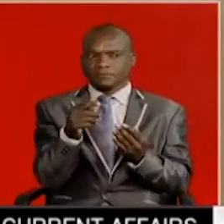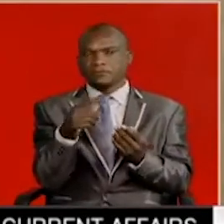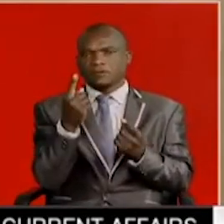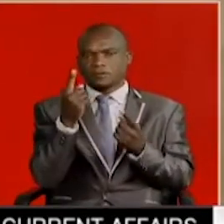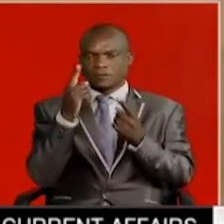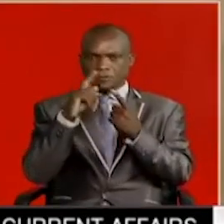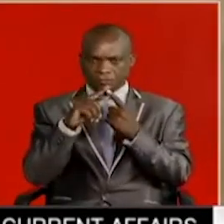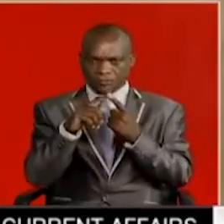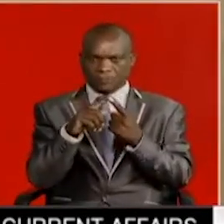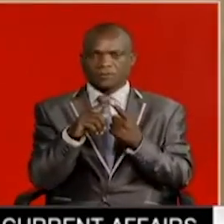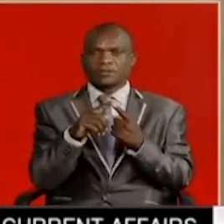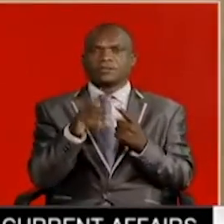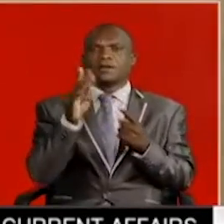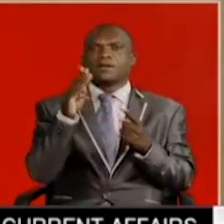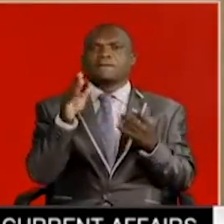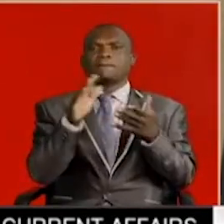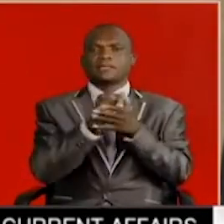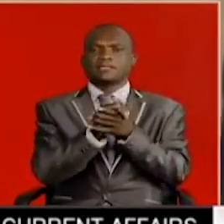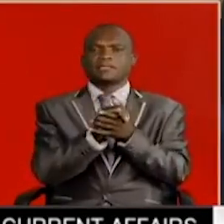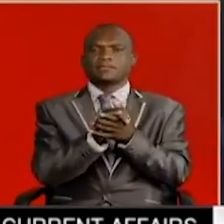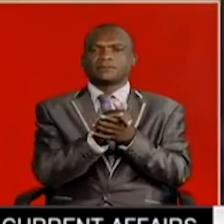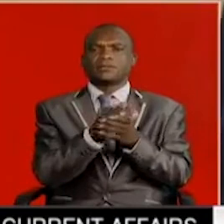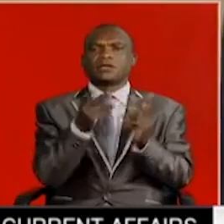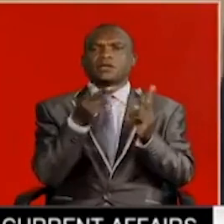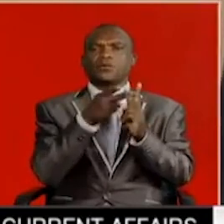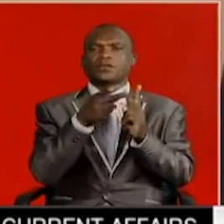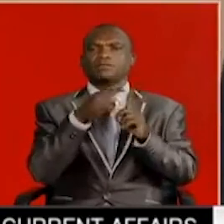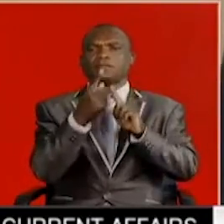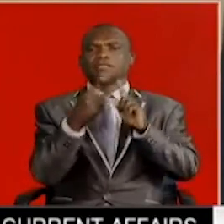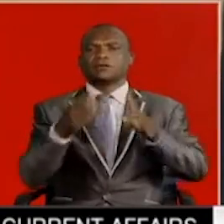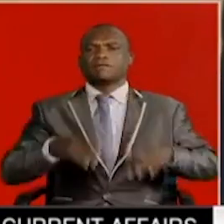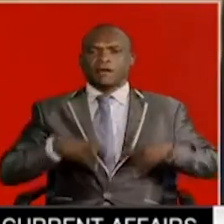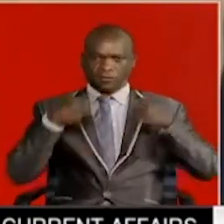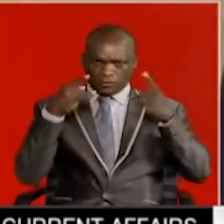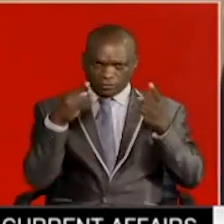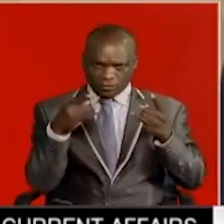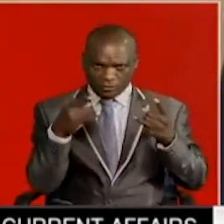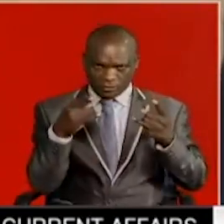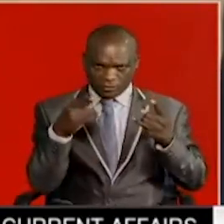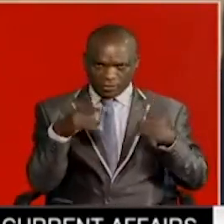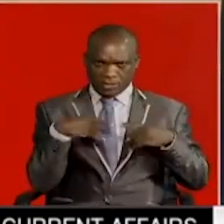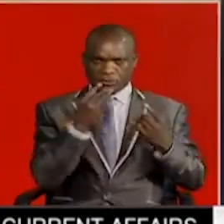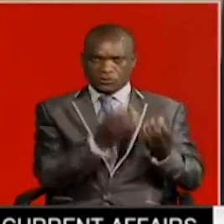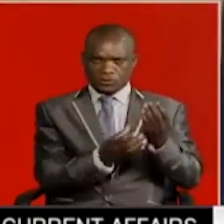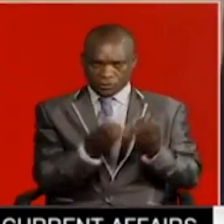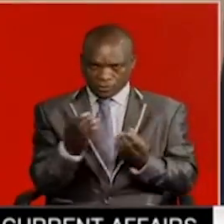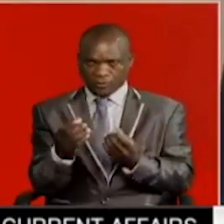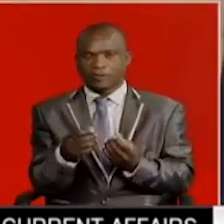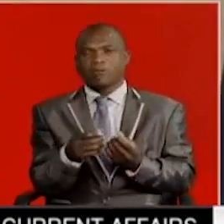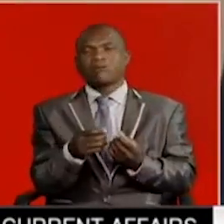in partnership with the Minister of Health and Child Care, ZEP, the